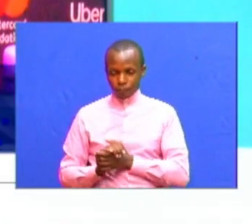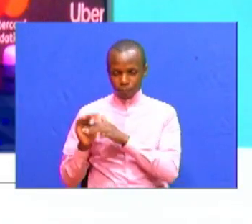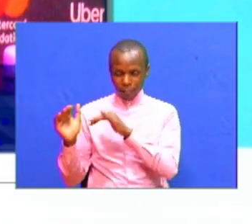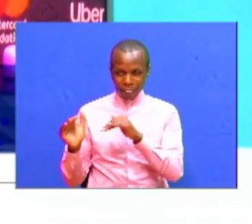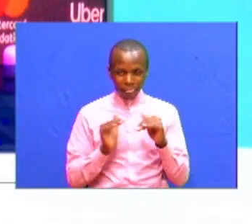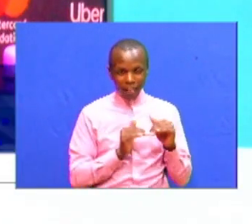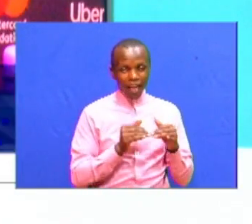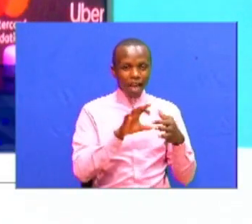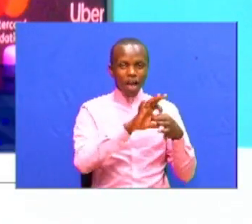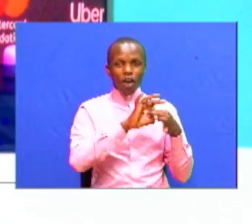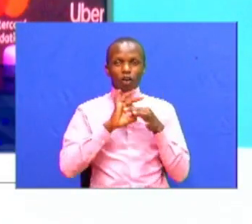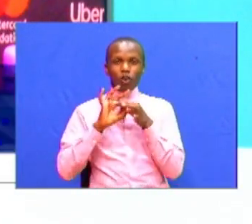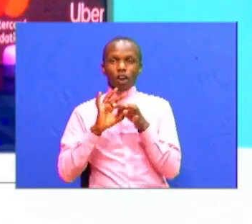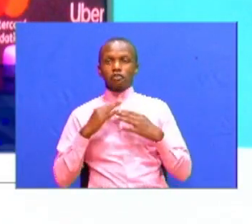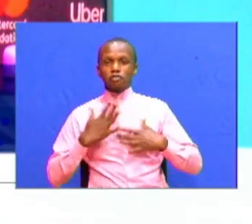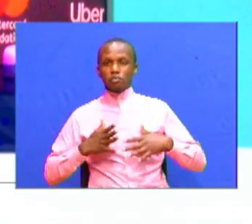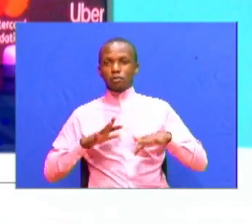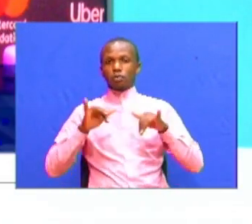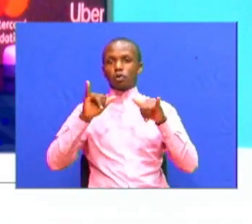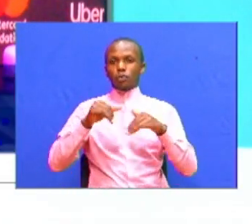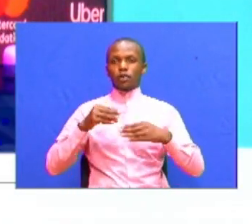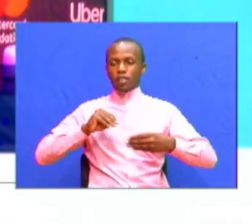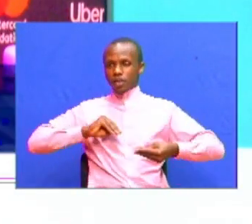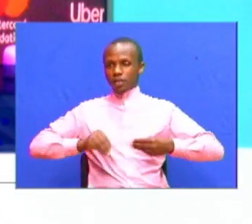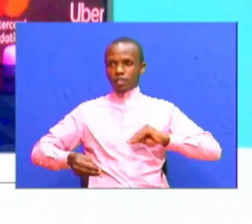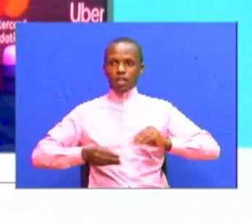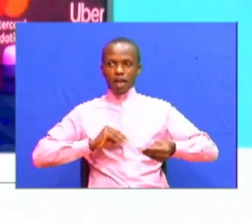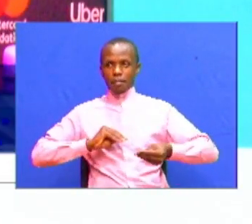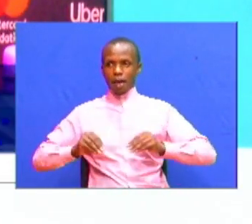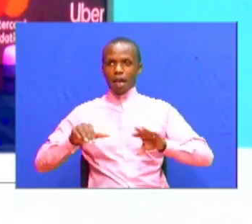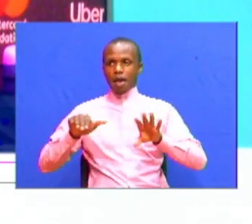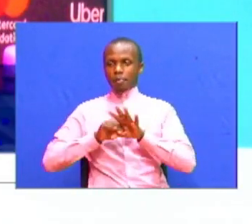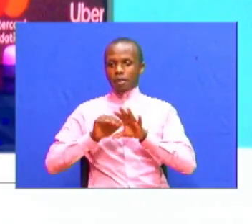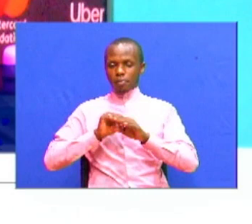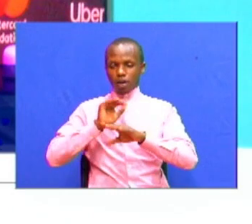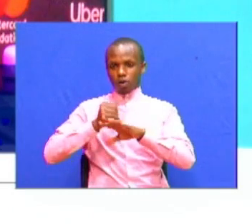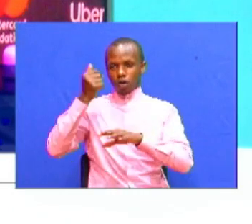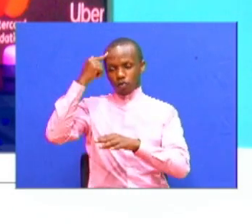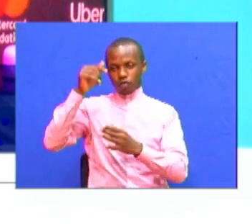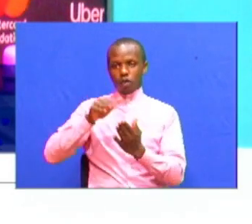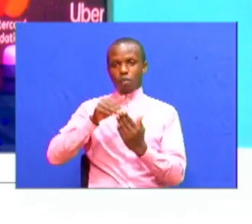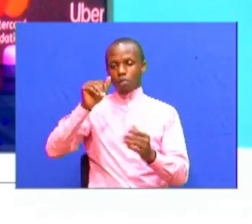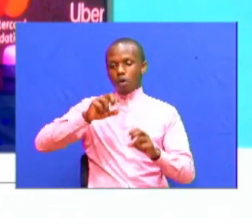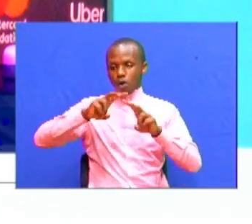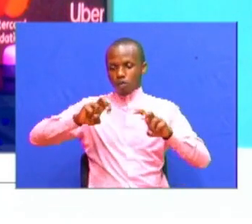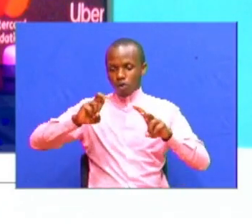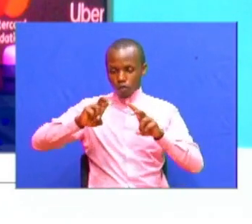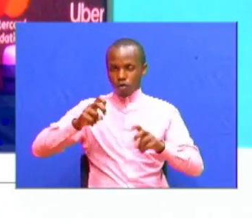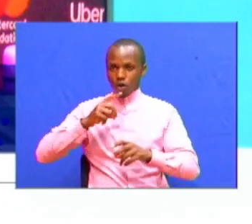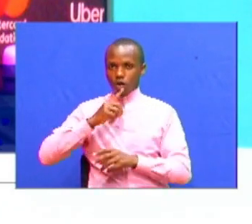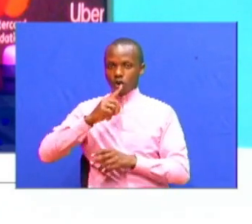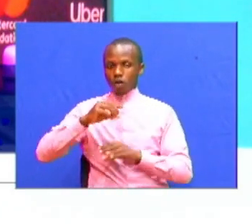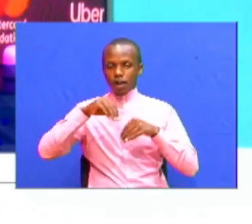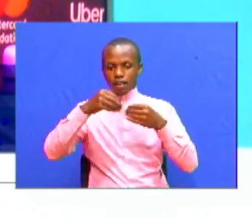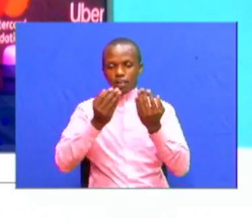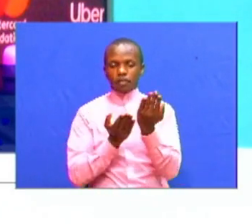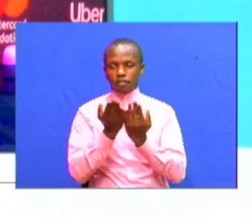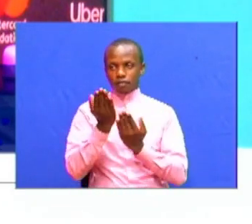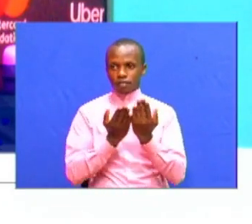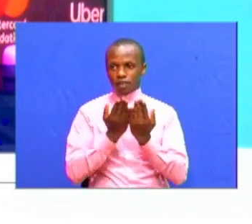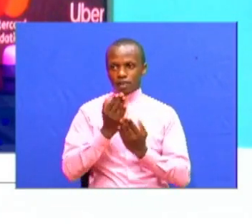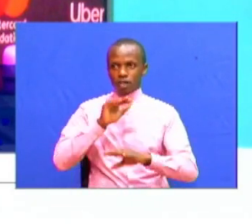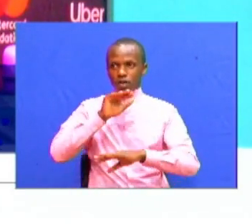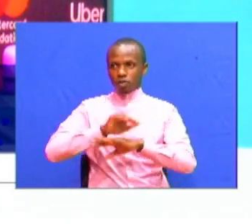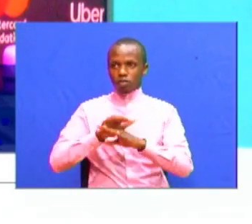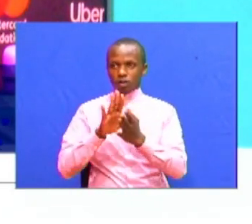In collaboration with people living with disabilities, stakeholders have today called for more research in order to make services reliant on